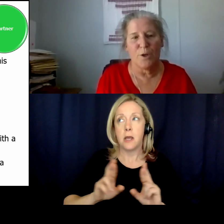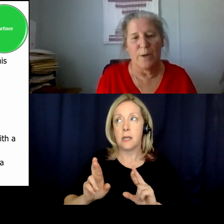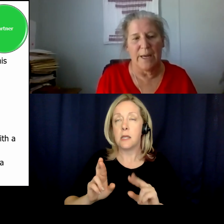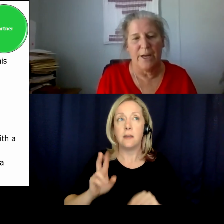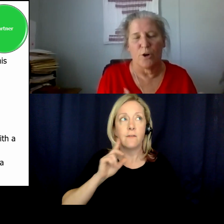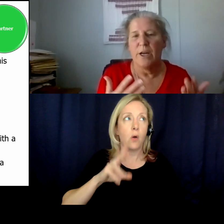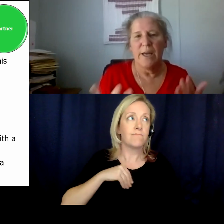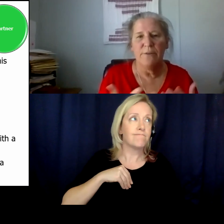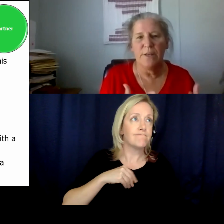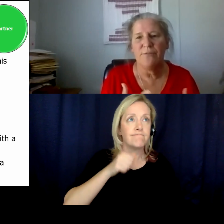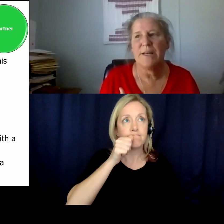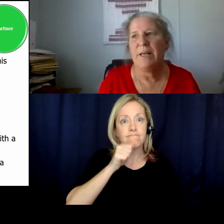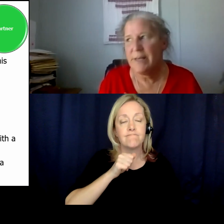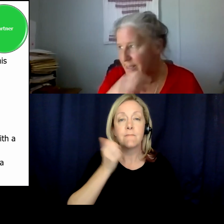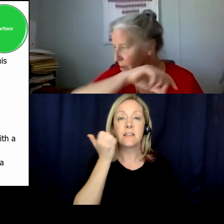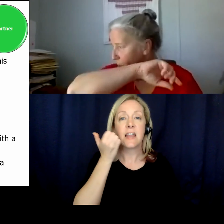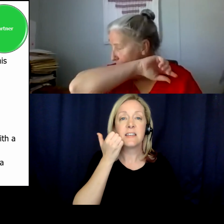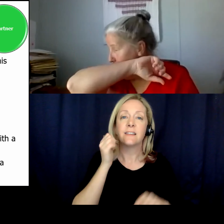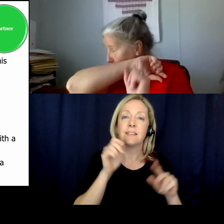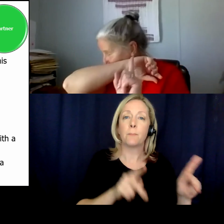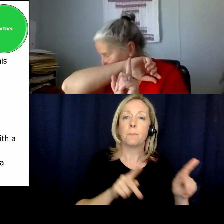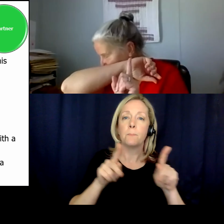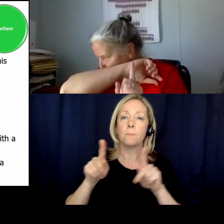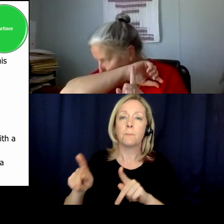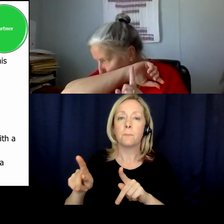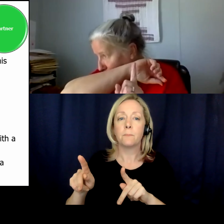what we're doing here. Even if it is,